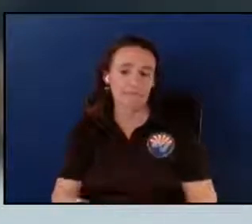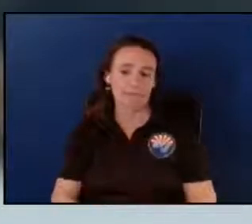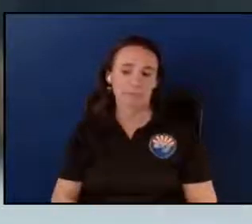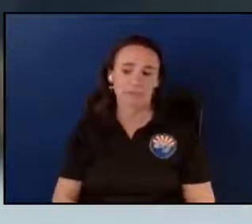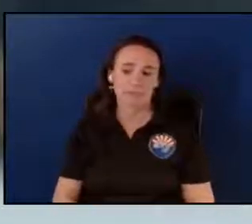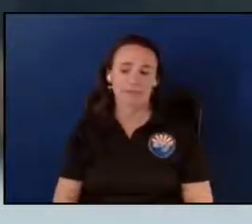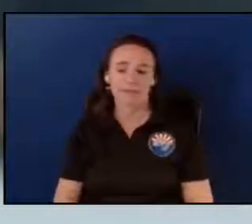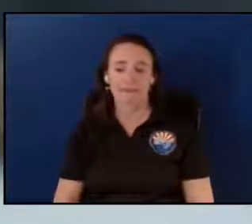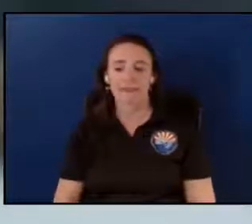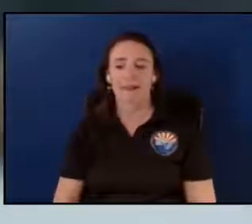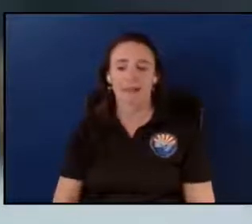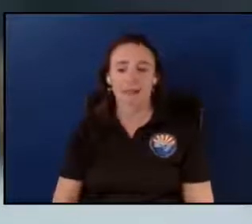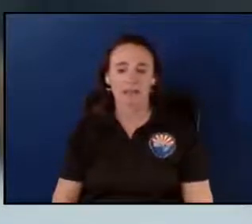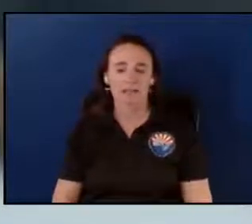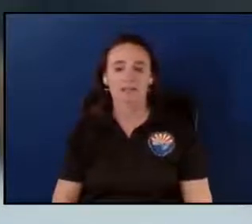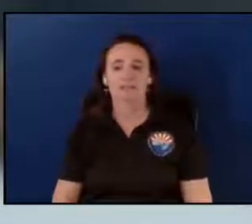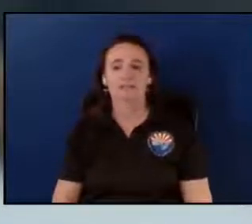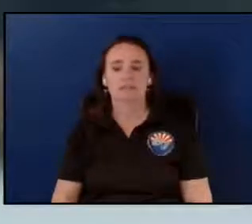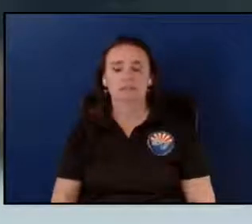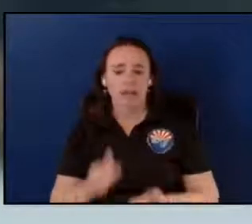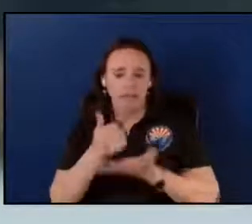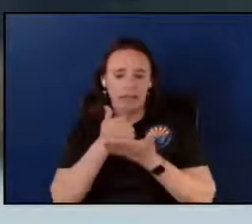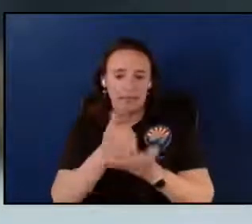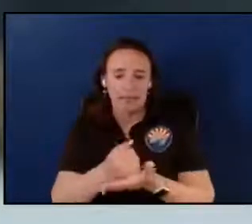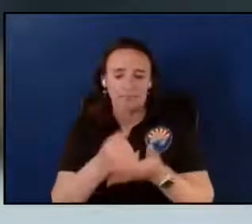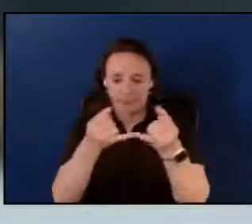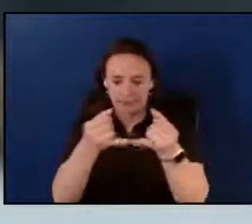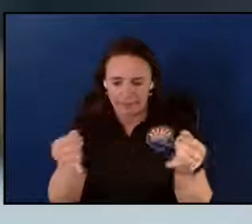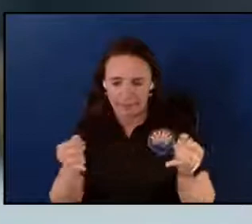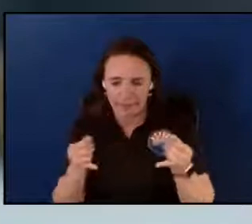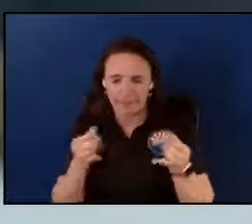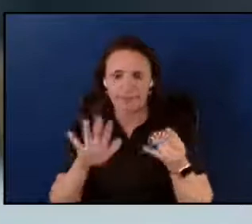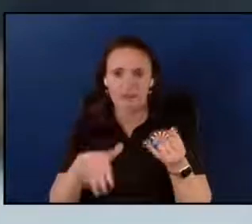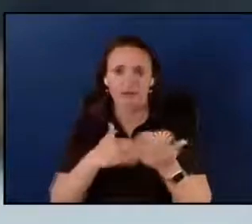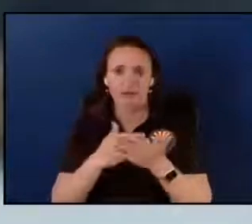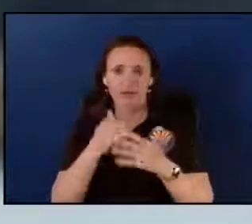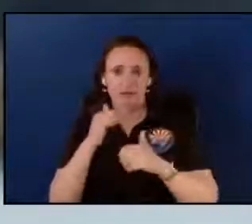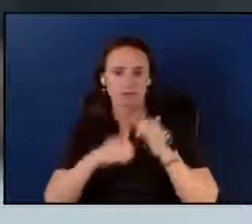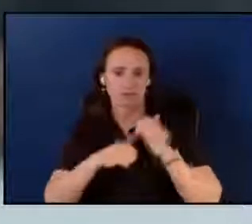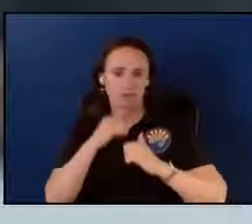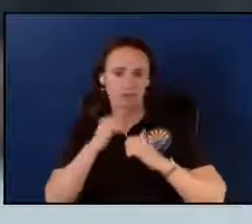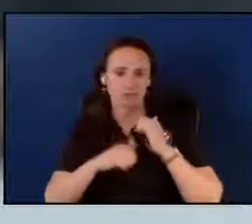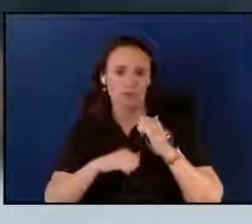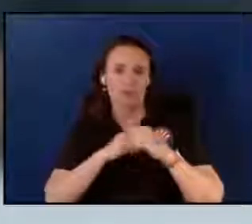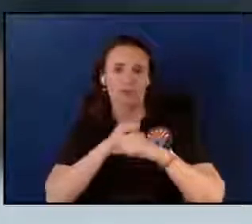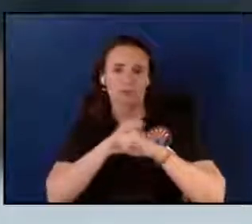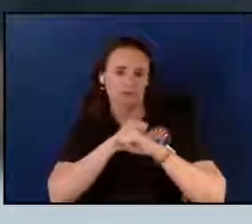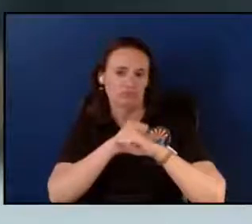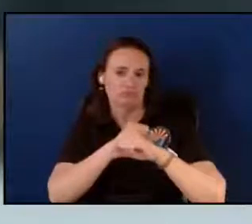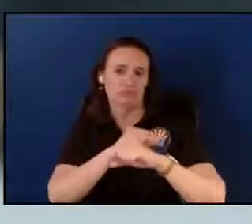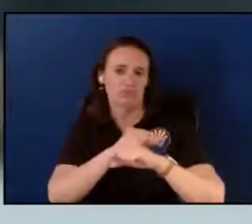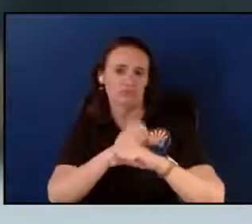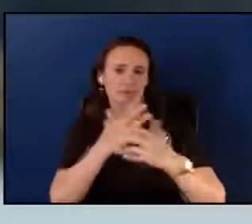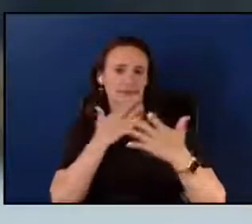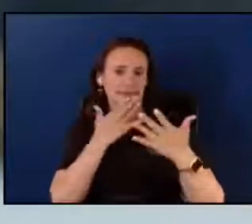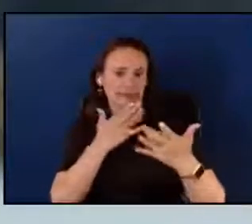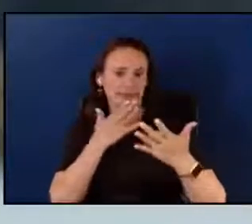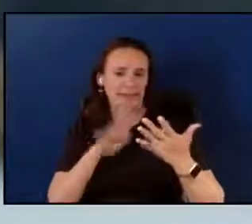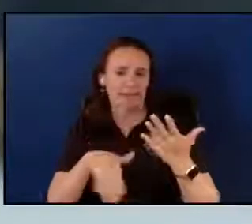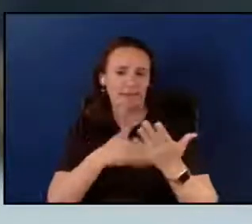getting those contingency lines and getting all these structures protected. I want to thank all of these teams and all